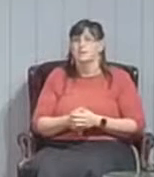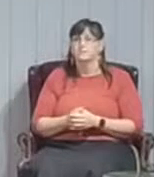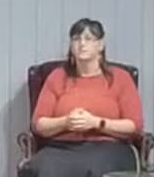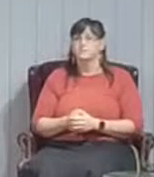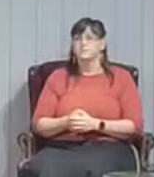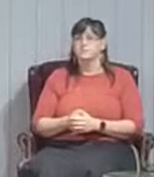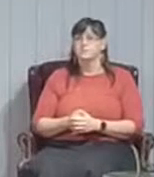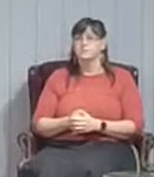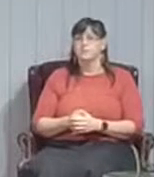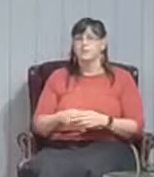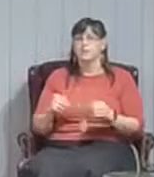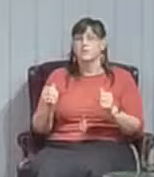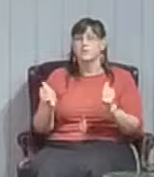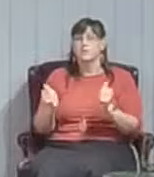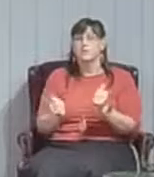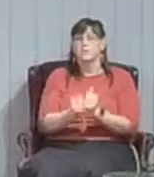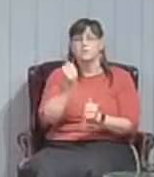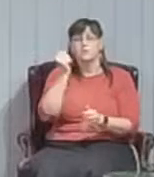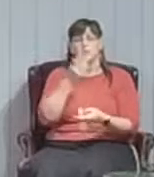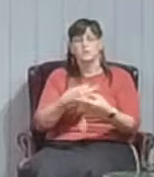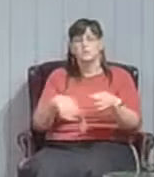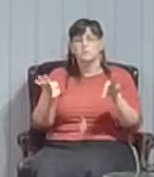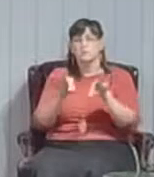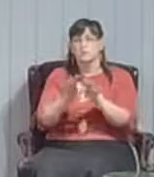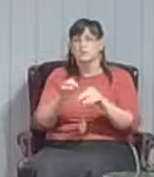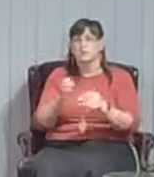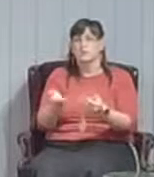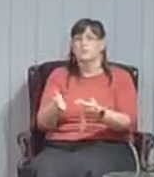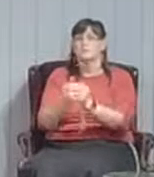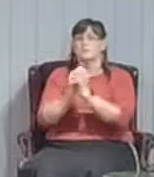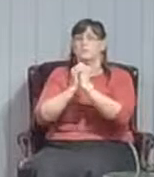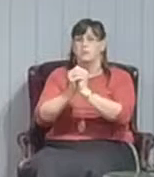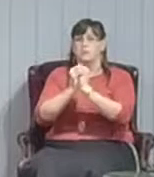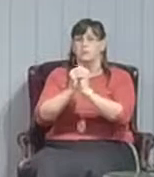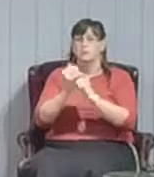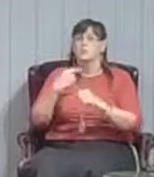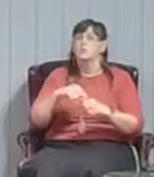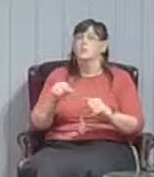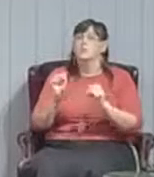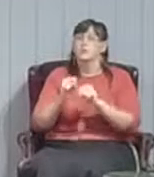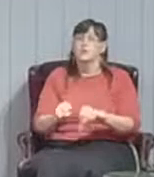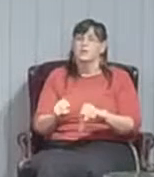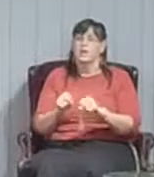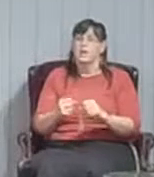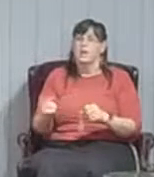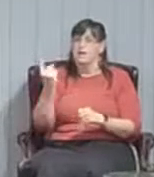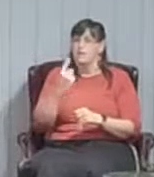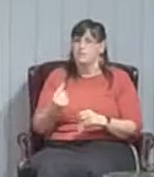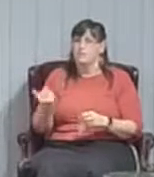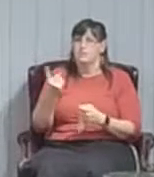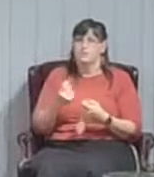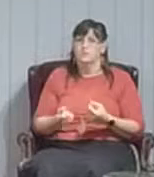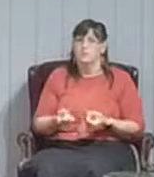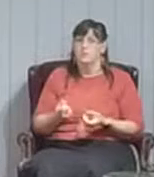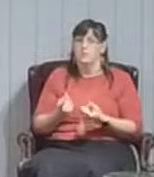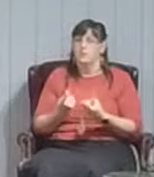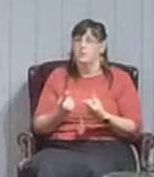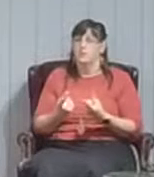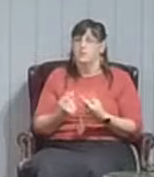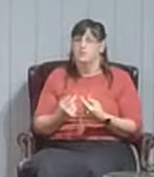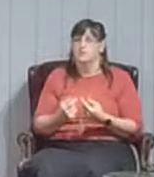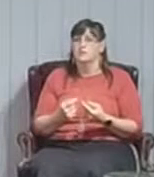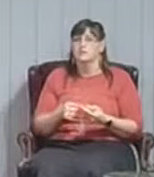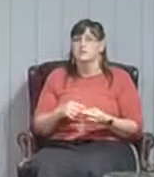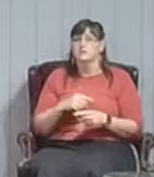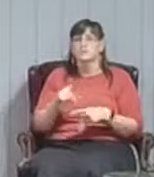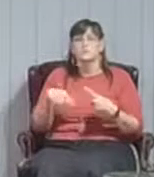doing that. But, the most important appeal we can ever make, and especially when, the